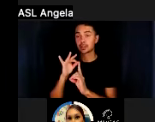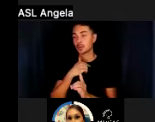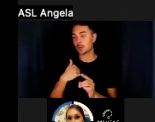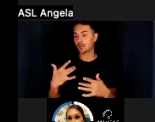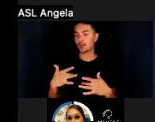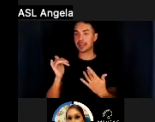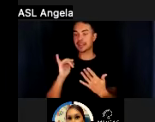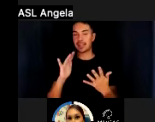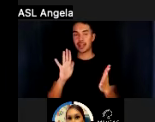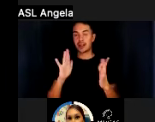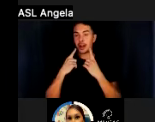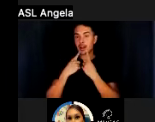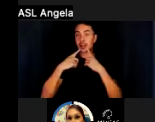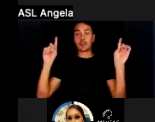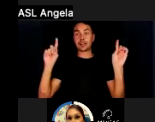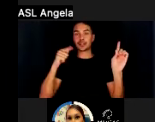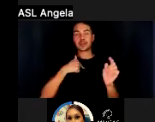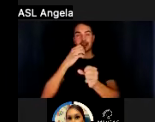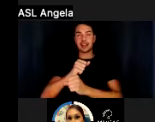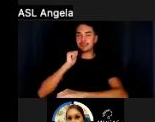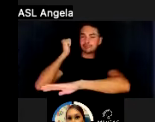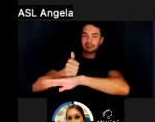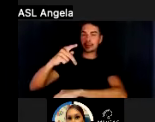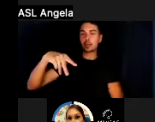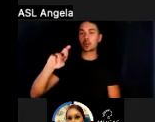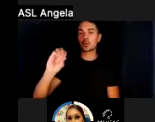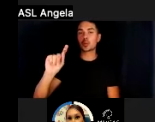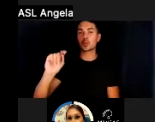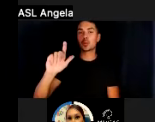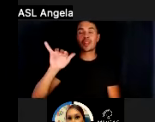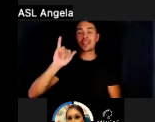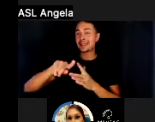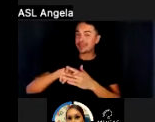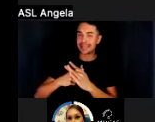really accomplished, like once we've got that protocol, but that's really just the beginning of a